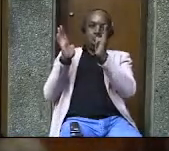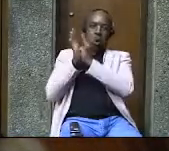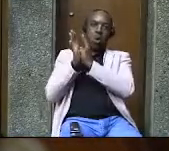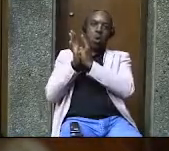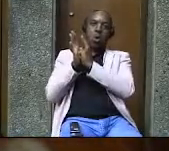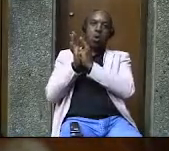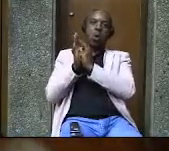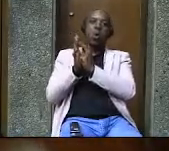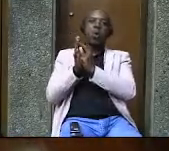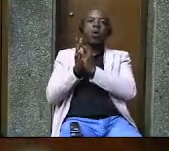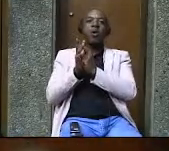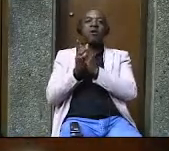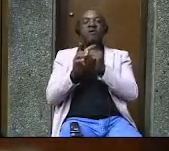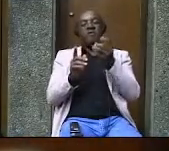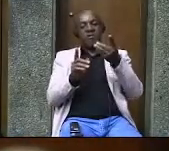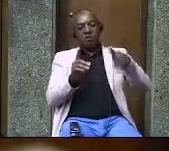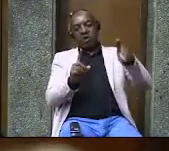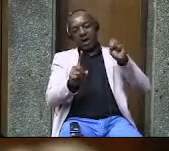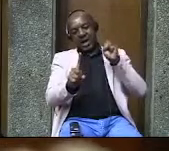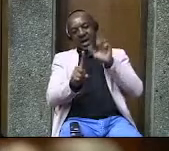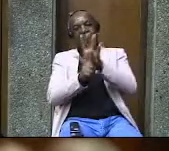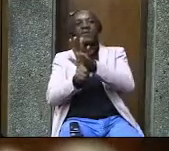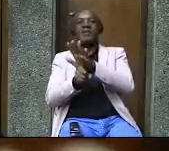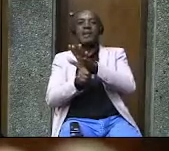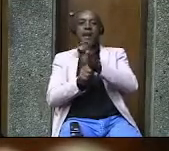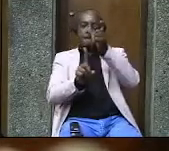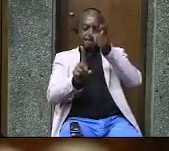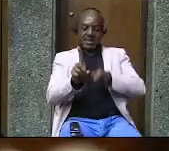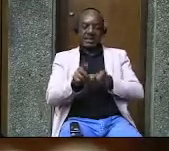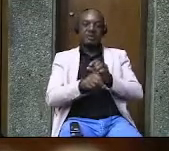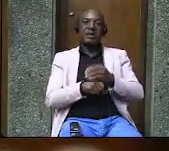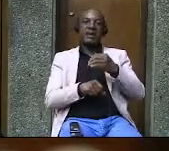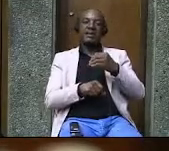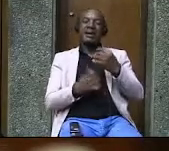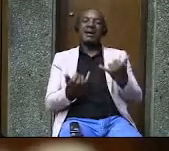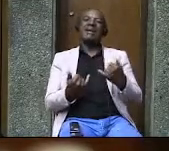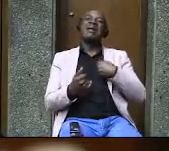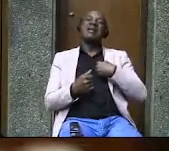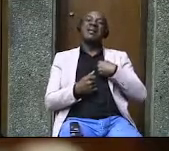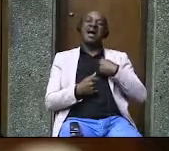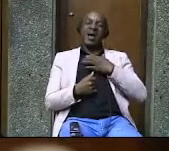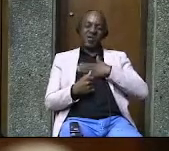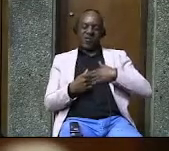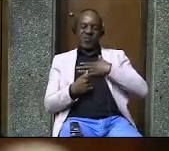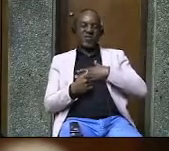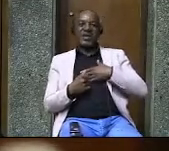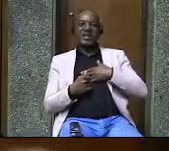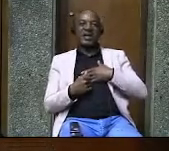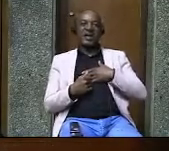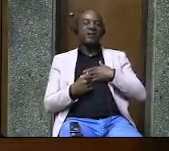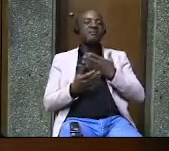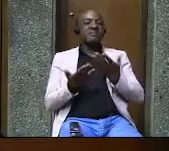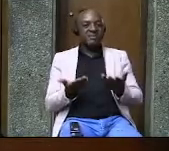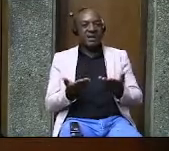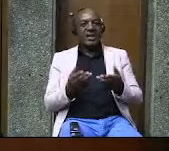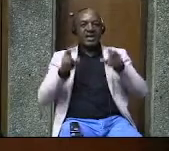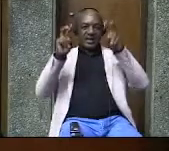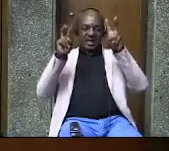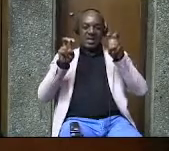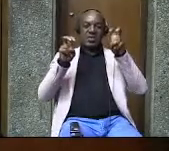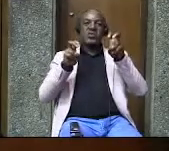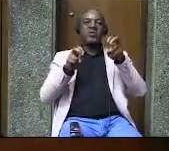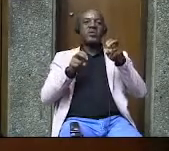affected person. Again, my feeling is that the ministers authorized in section